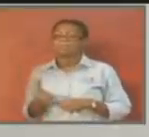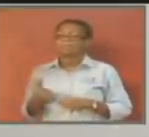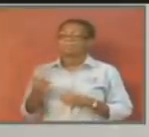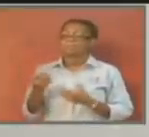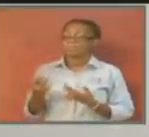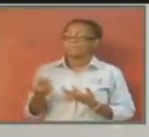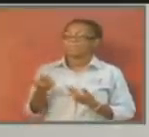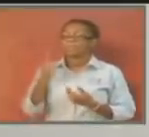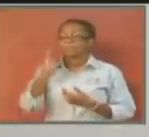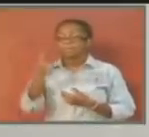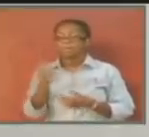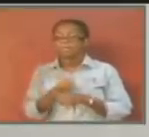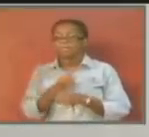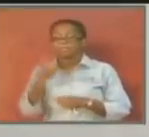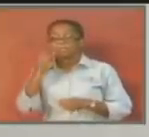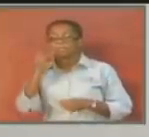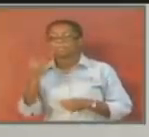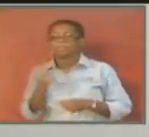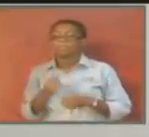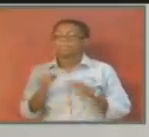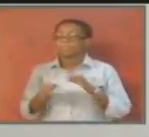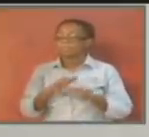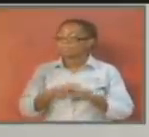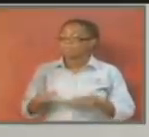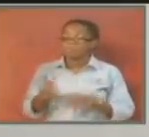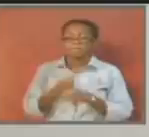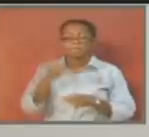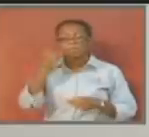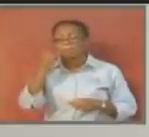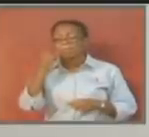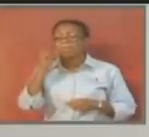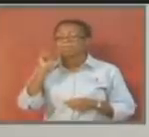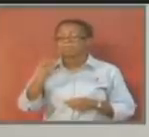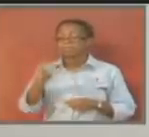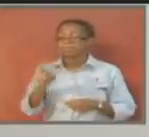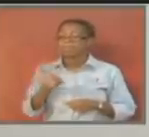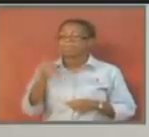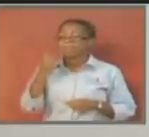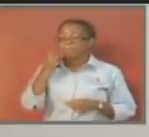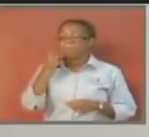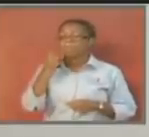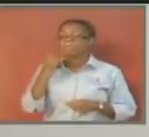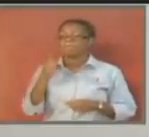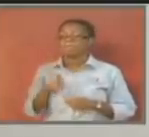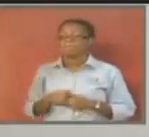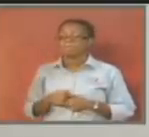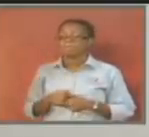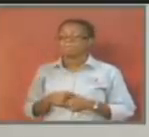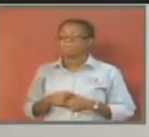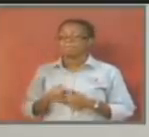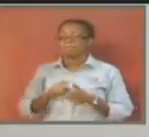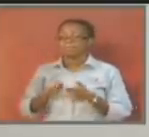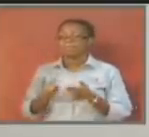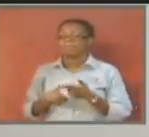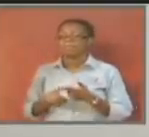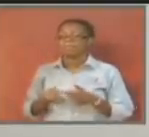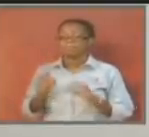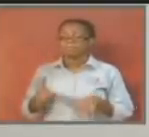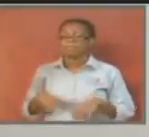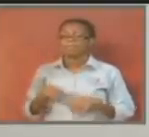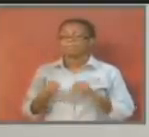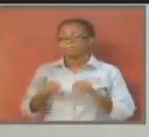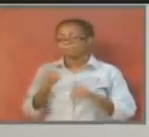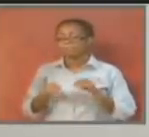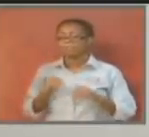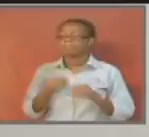are catering, as I said, for those who may not answer the phone or something of the nature when they're called, but